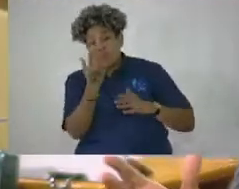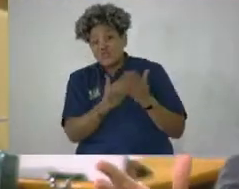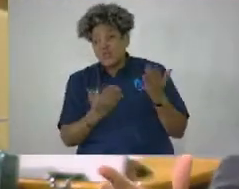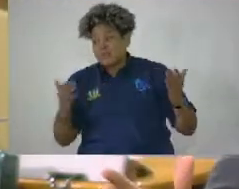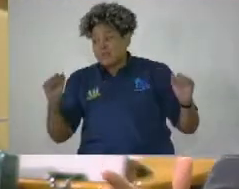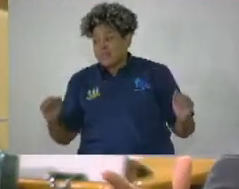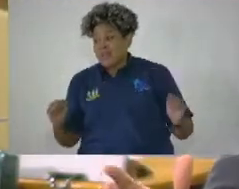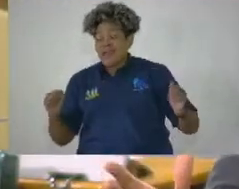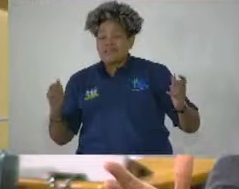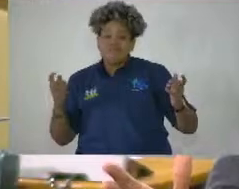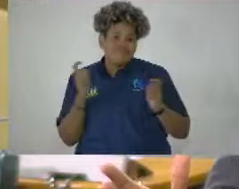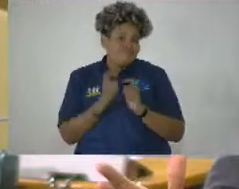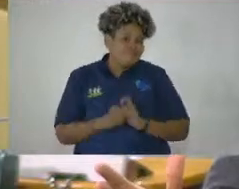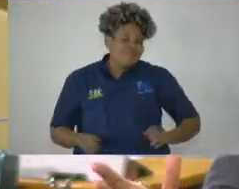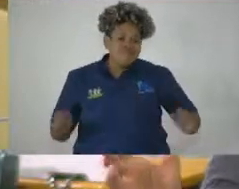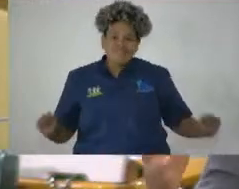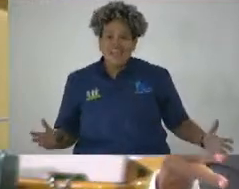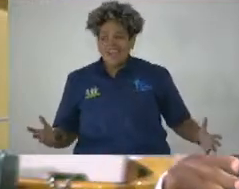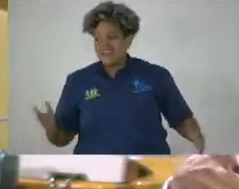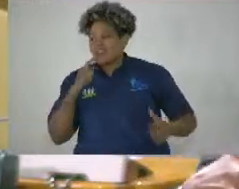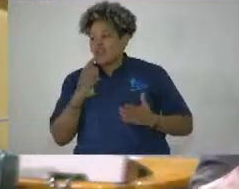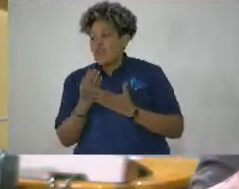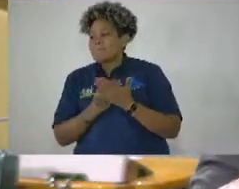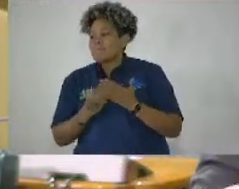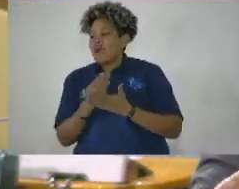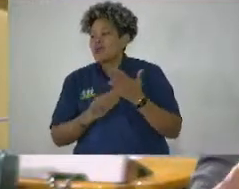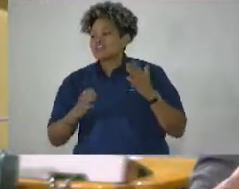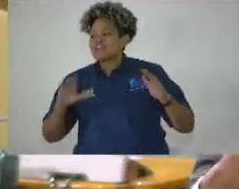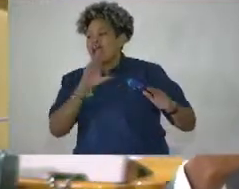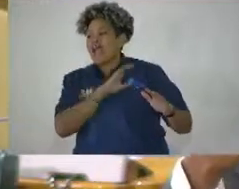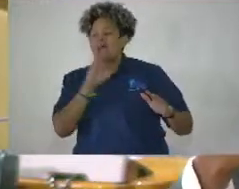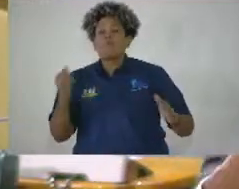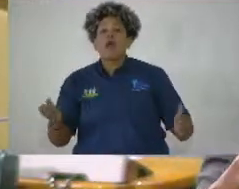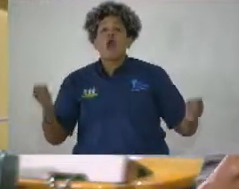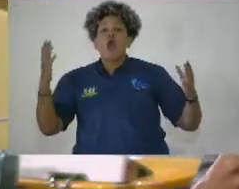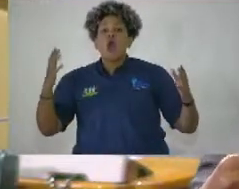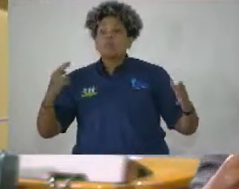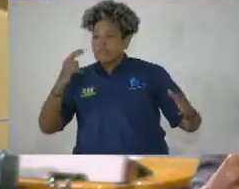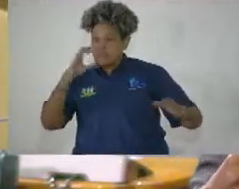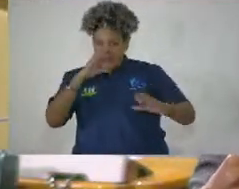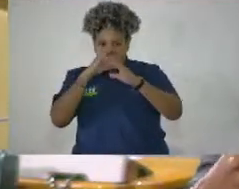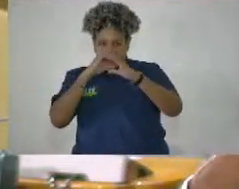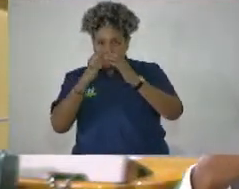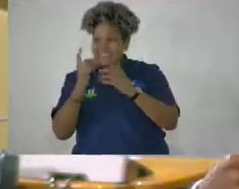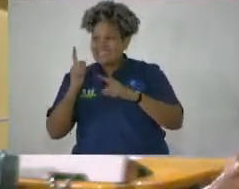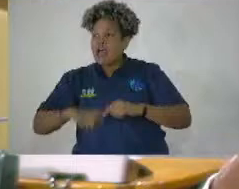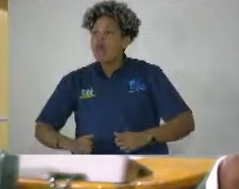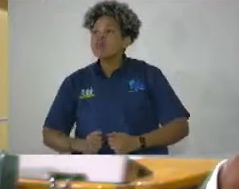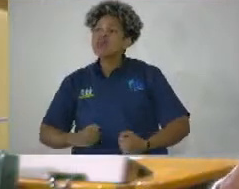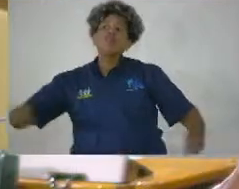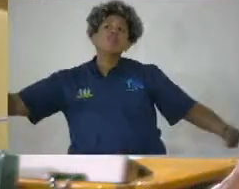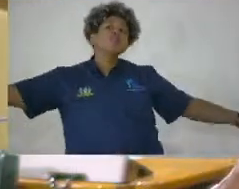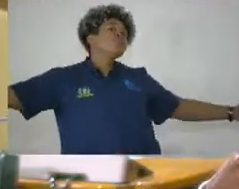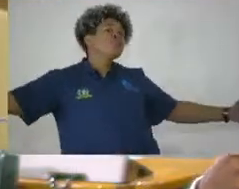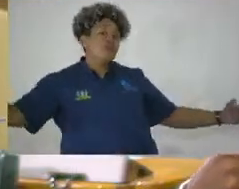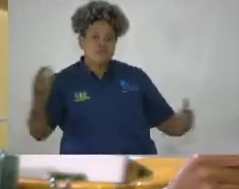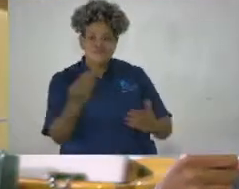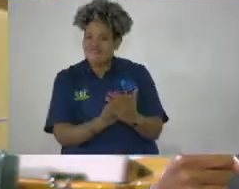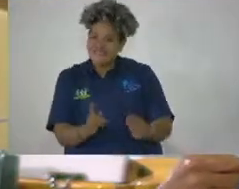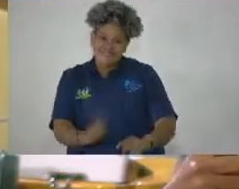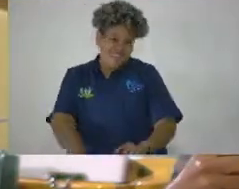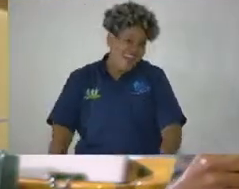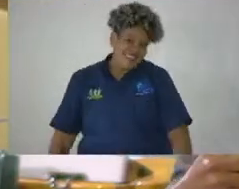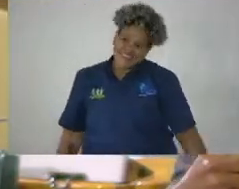move. Right? The budget is characterized by a certain amount of rigidity. You're not going to be able to move your